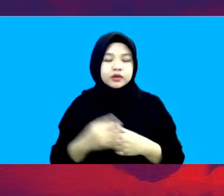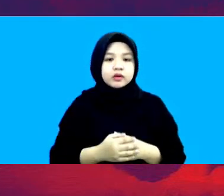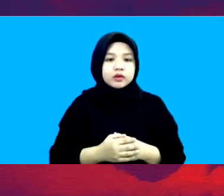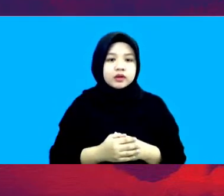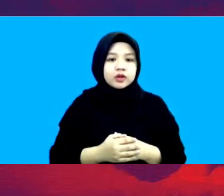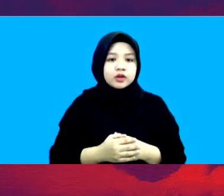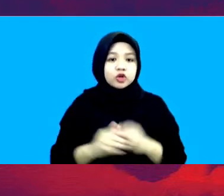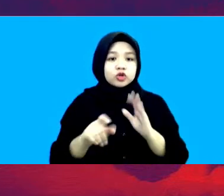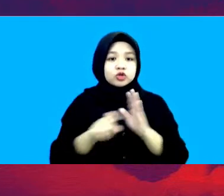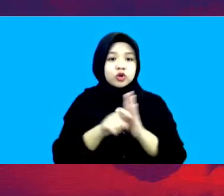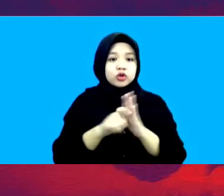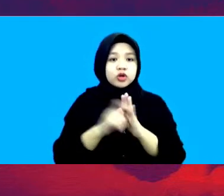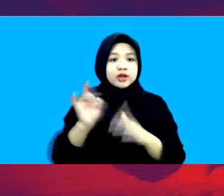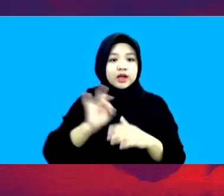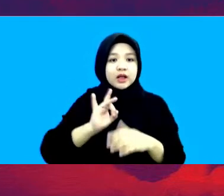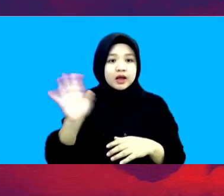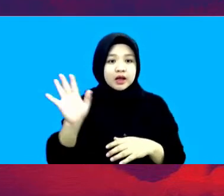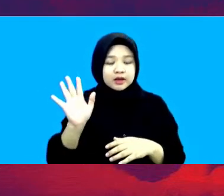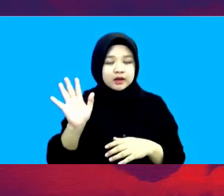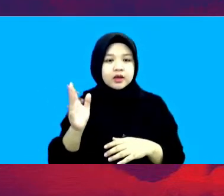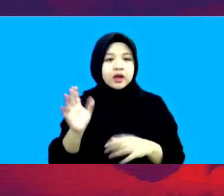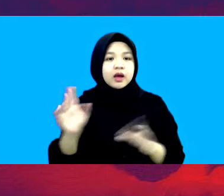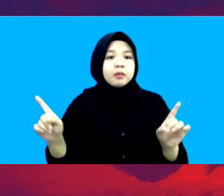has Ini bisa.